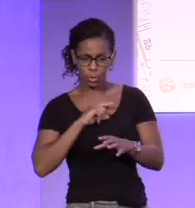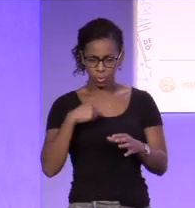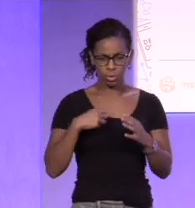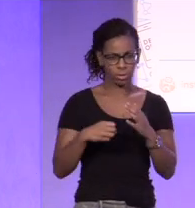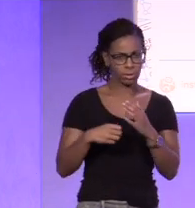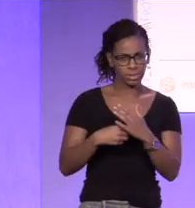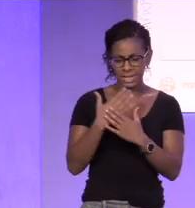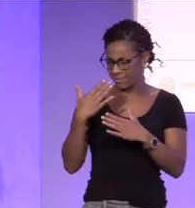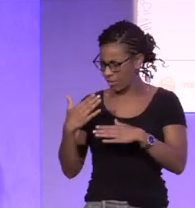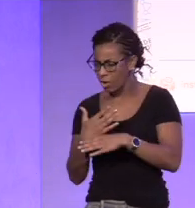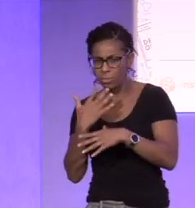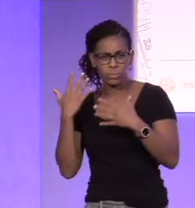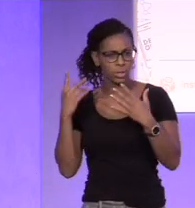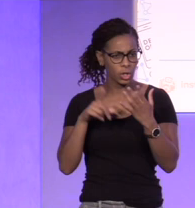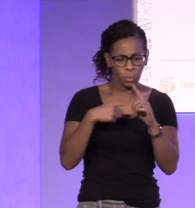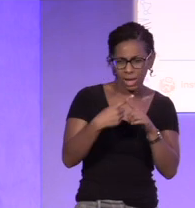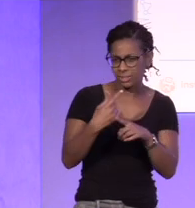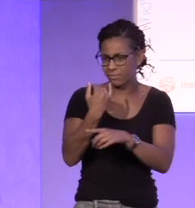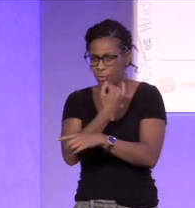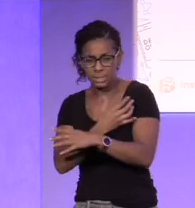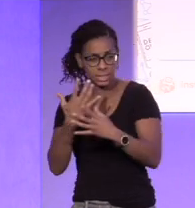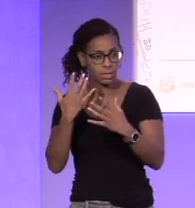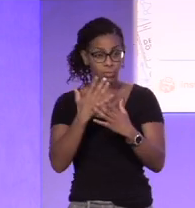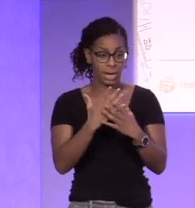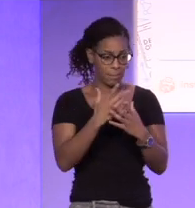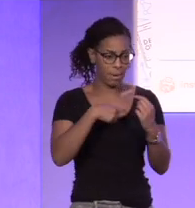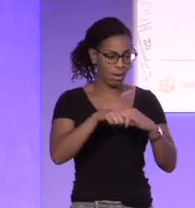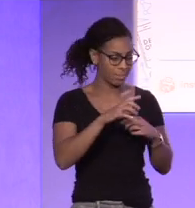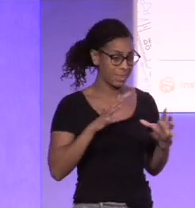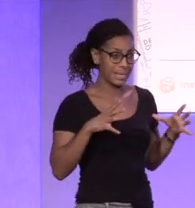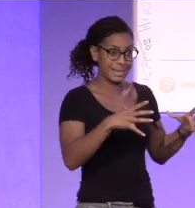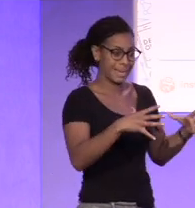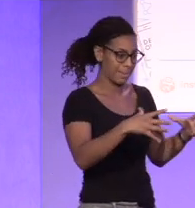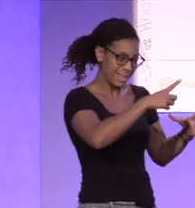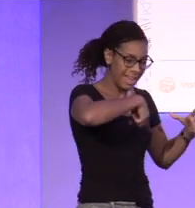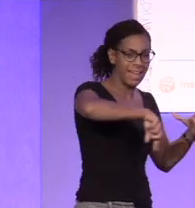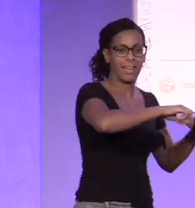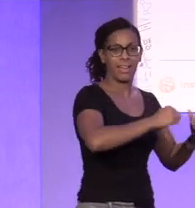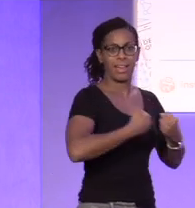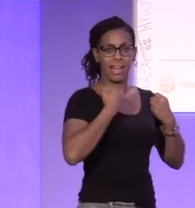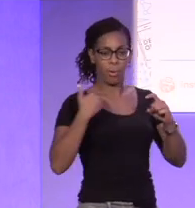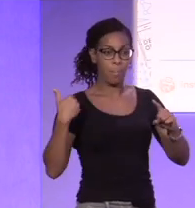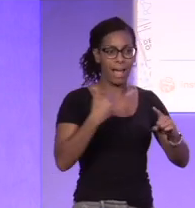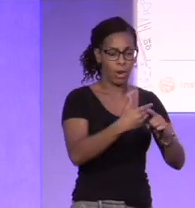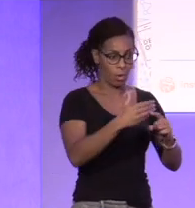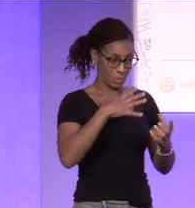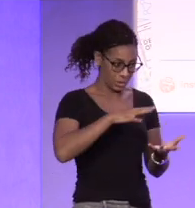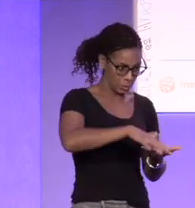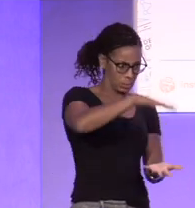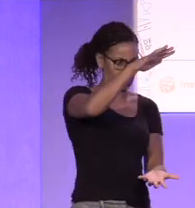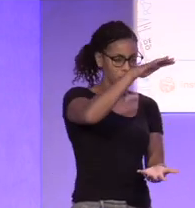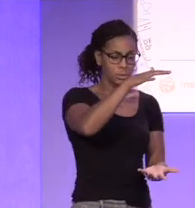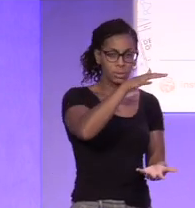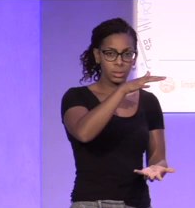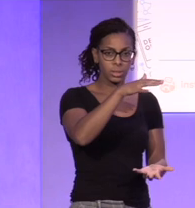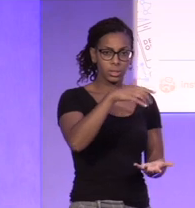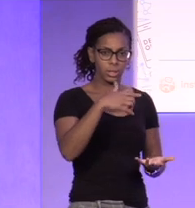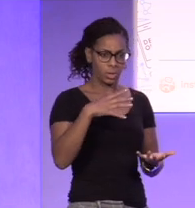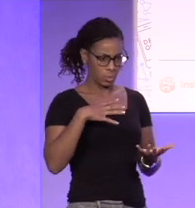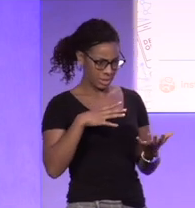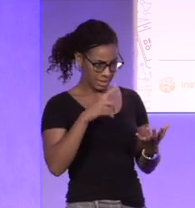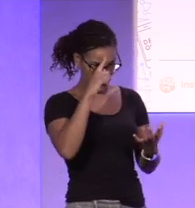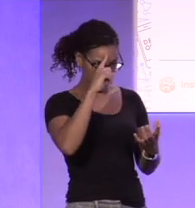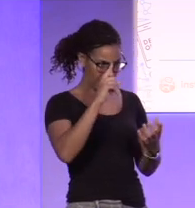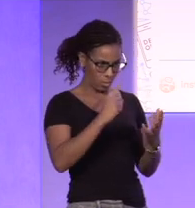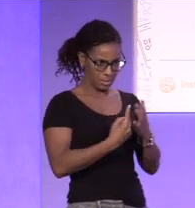security, vulnerabilities, it's suddenly the team's backlog. The team is suddenly more inclined to have conversations about it and canvas for their things moving up the priority